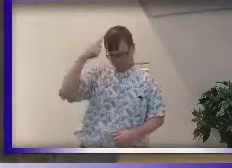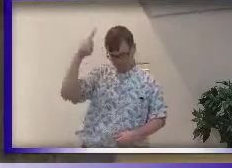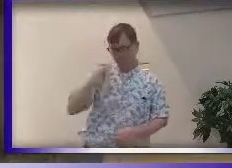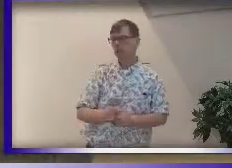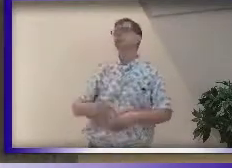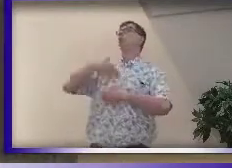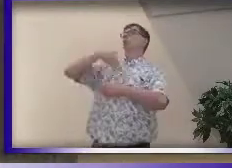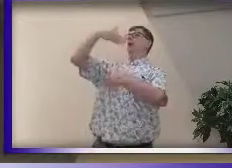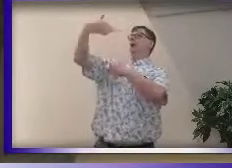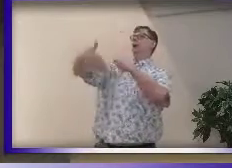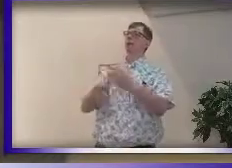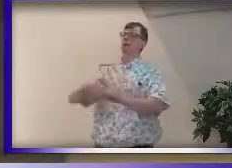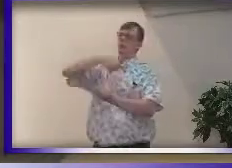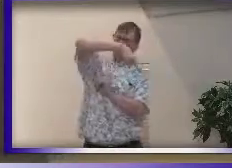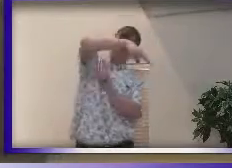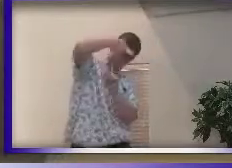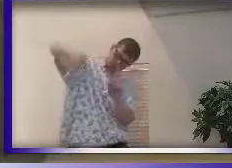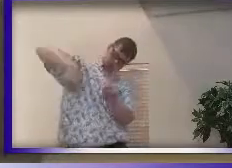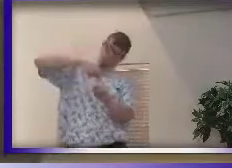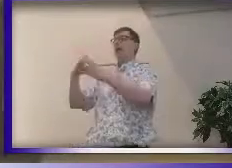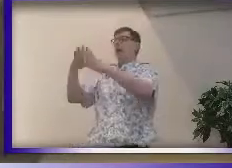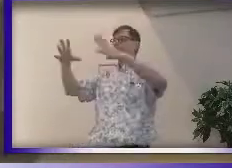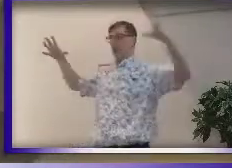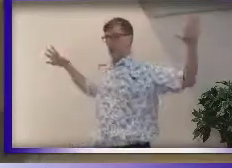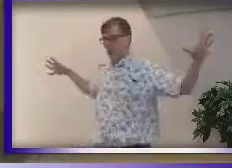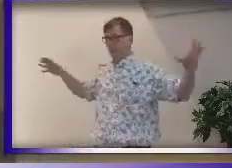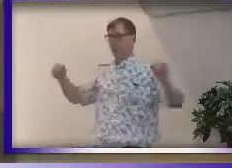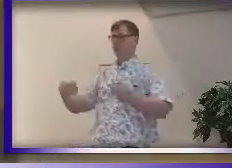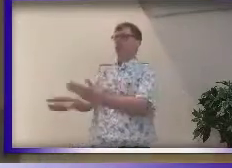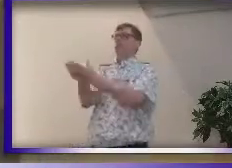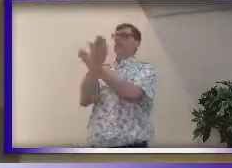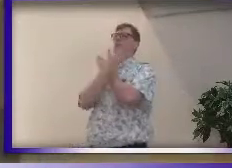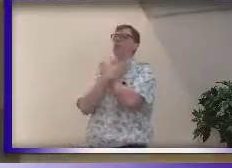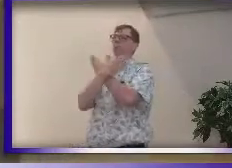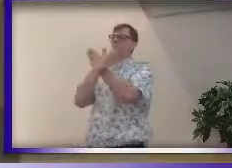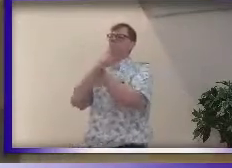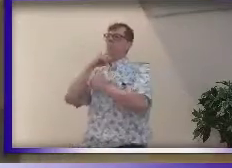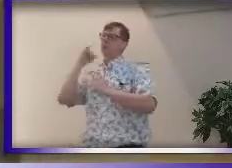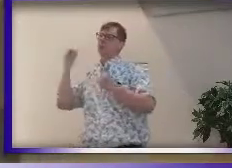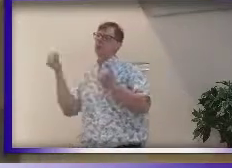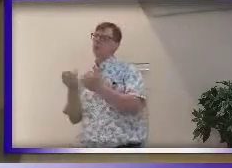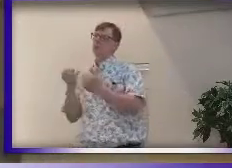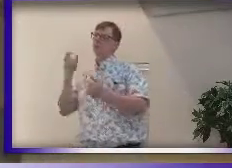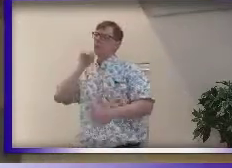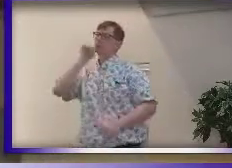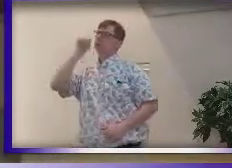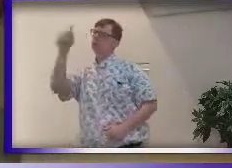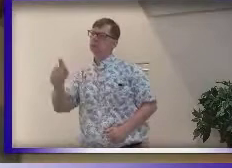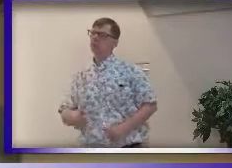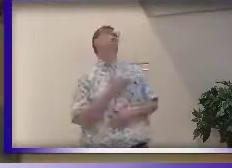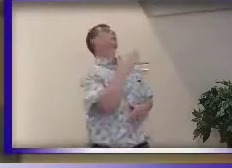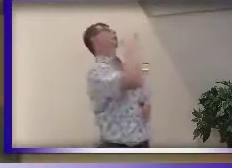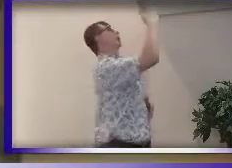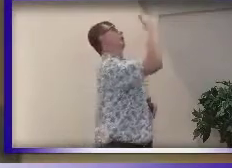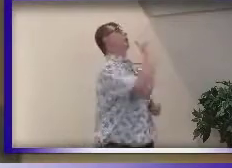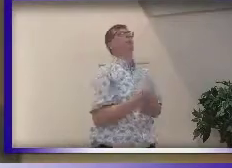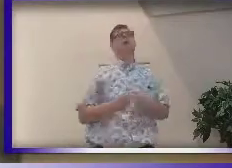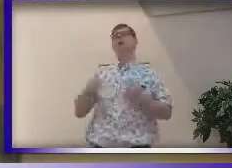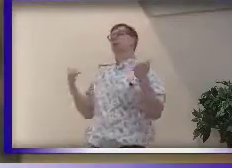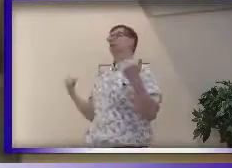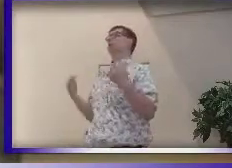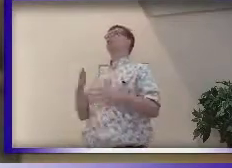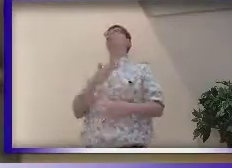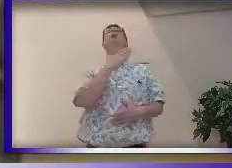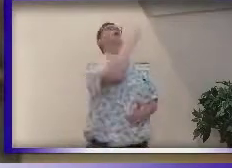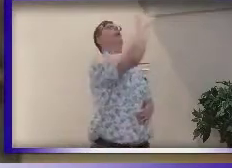and let God, what is the life that you, that God wants to live as you? This morning in